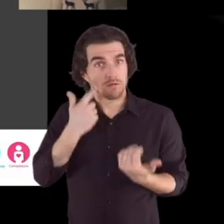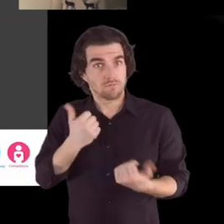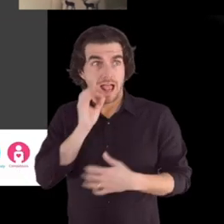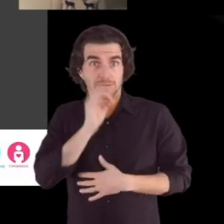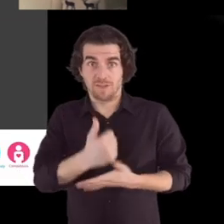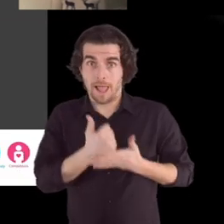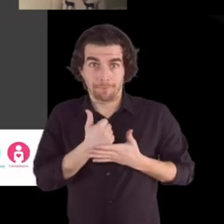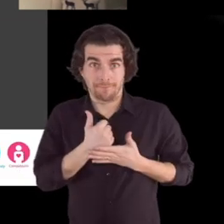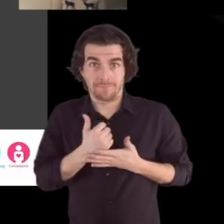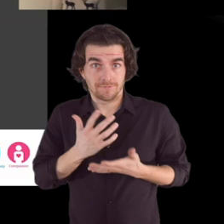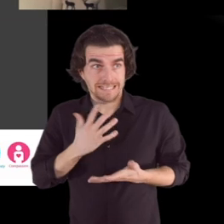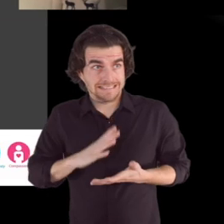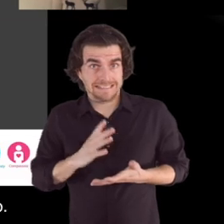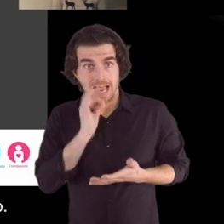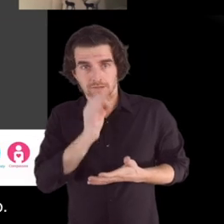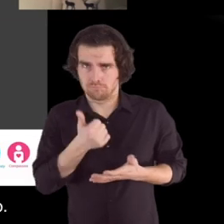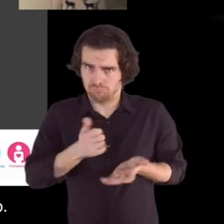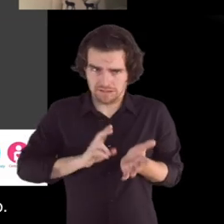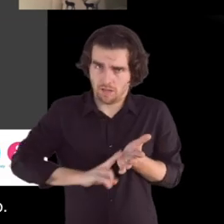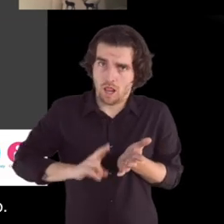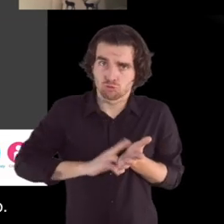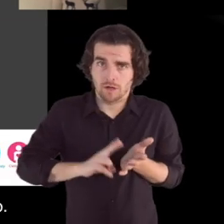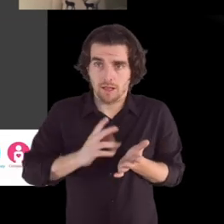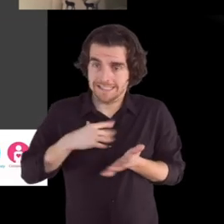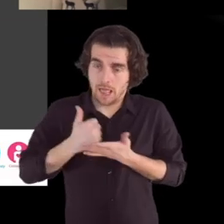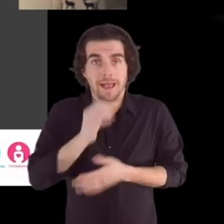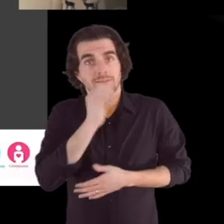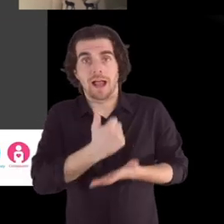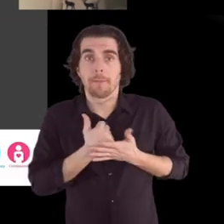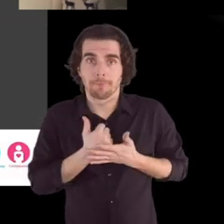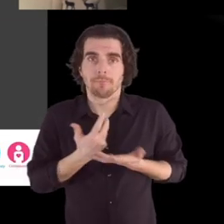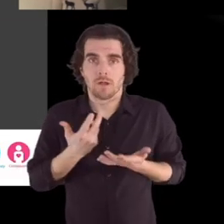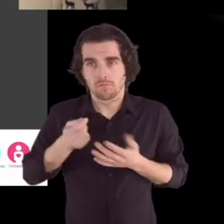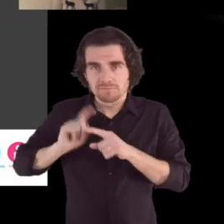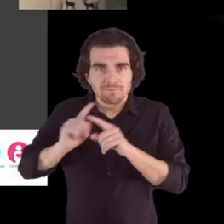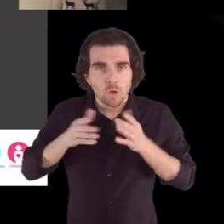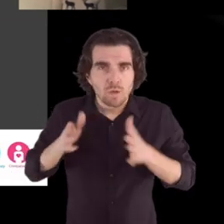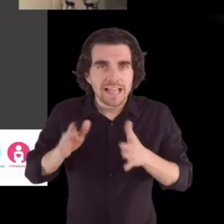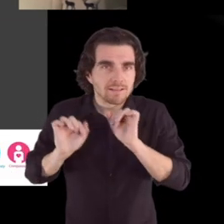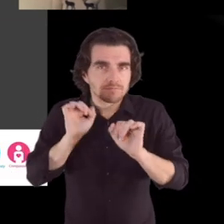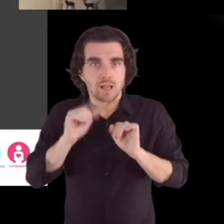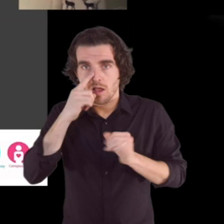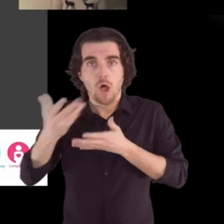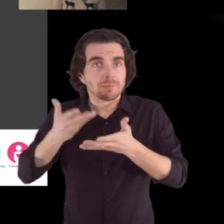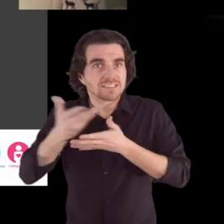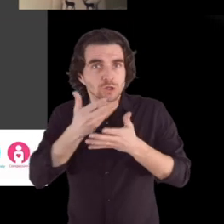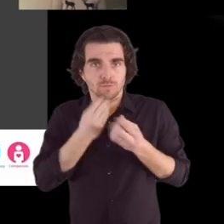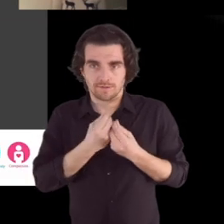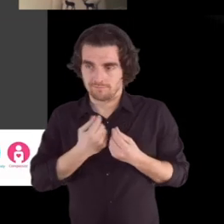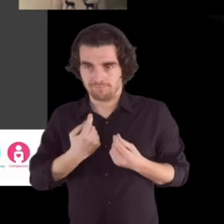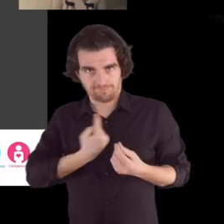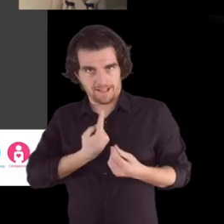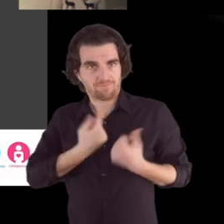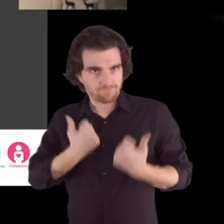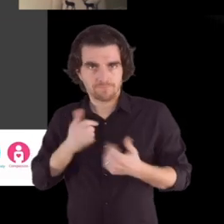it's okay to ask for some extra support when you need it and to ask for help. That's natural. And it might even just be about finding different ways